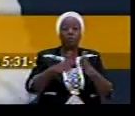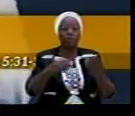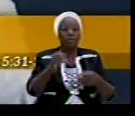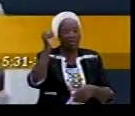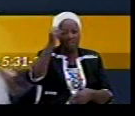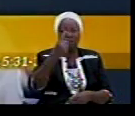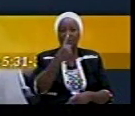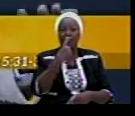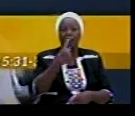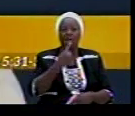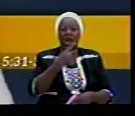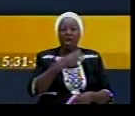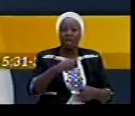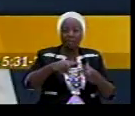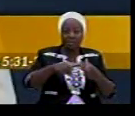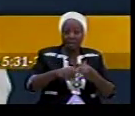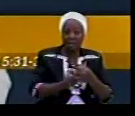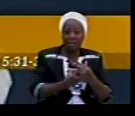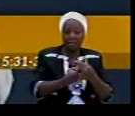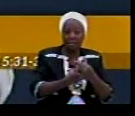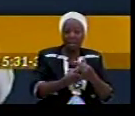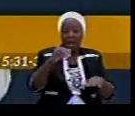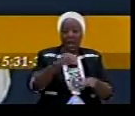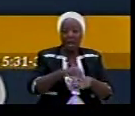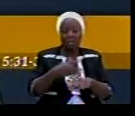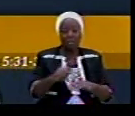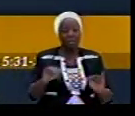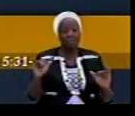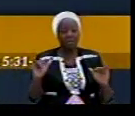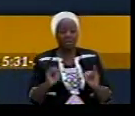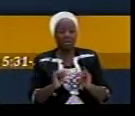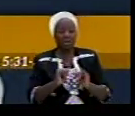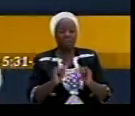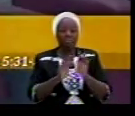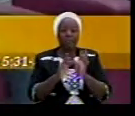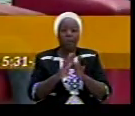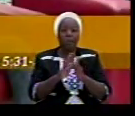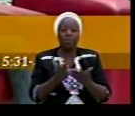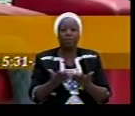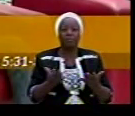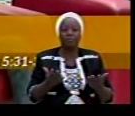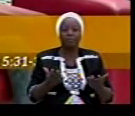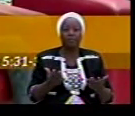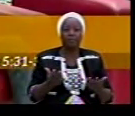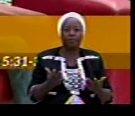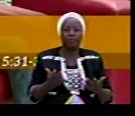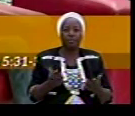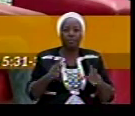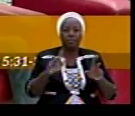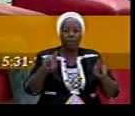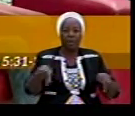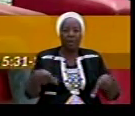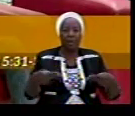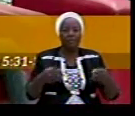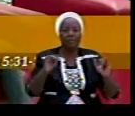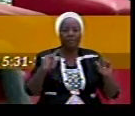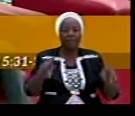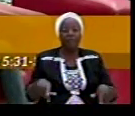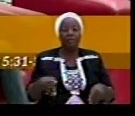and began at the same scripture. Philip did